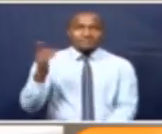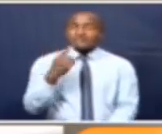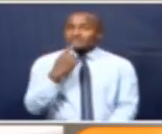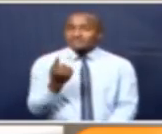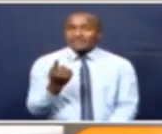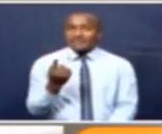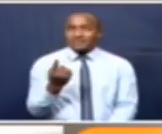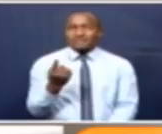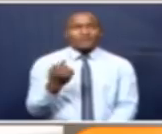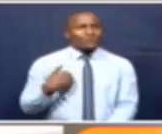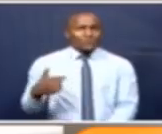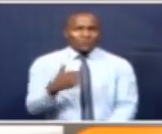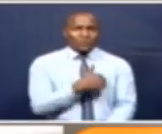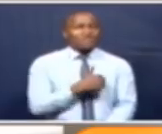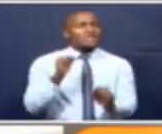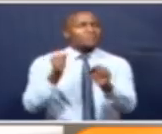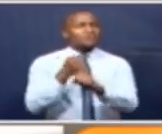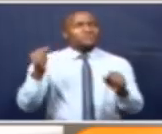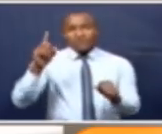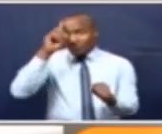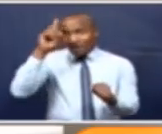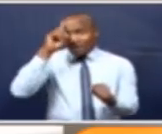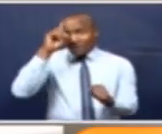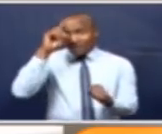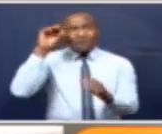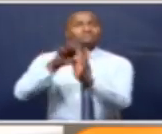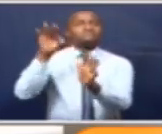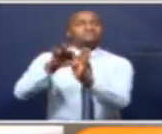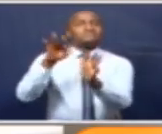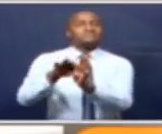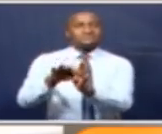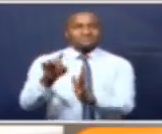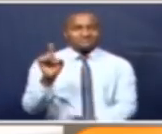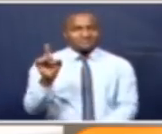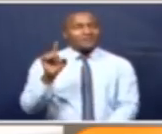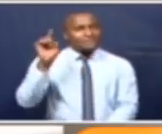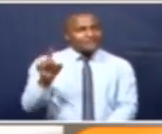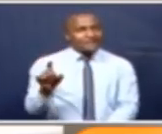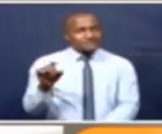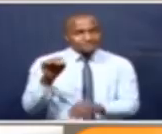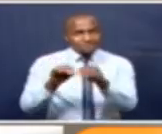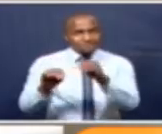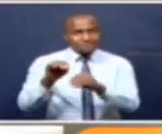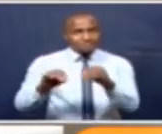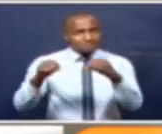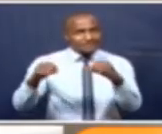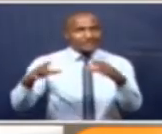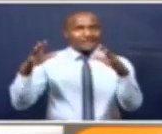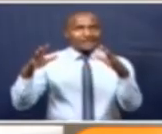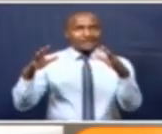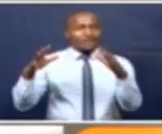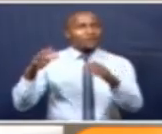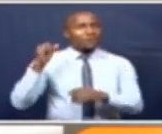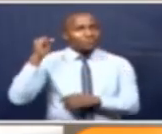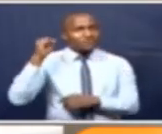we cannot just have an election for the sake of it. We have to have a credible election. We have to solve the political problems